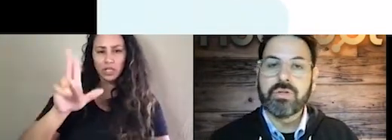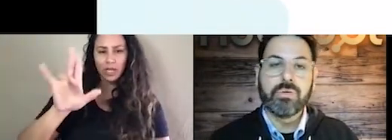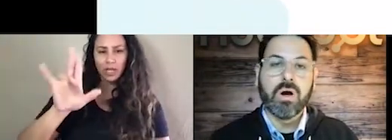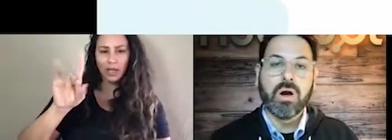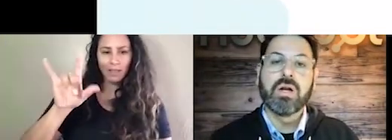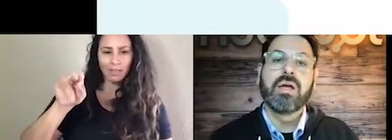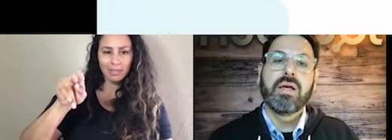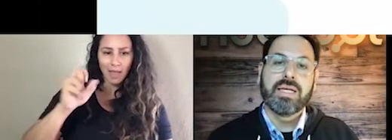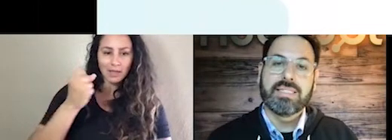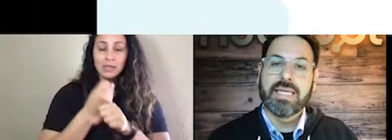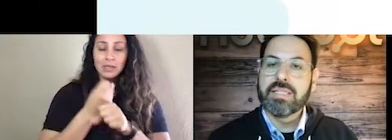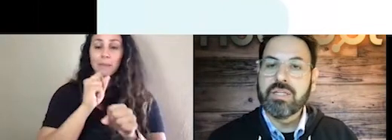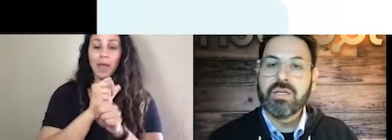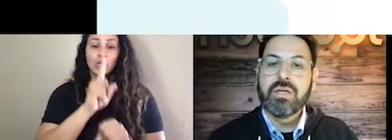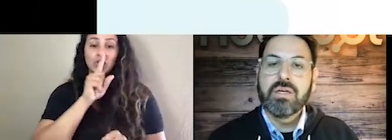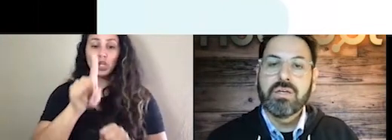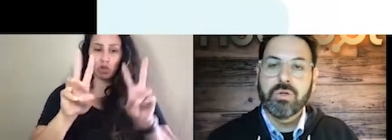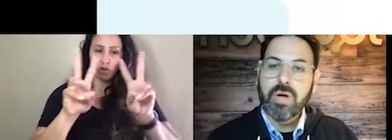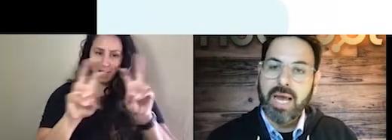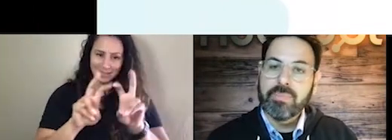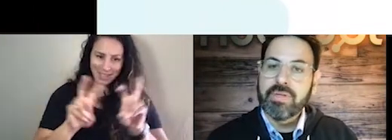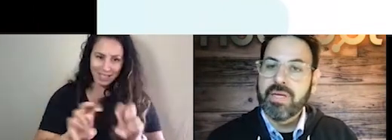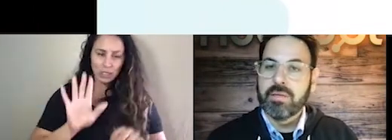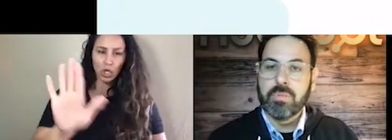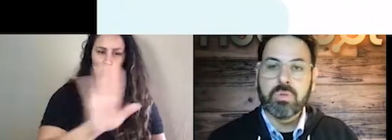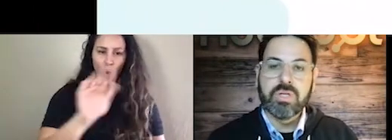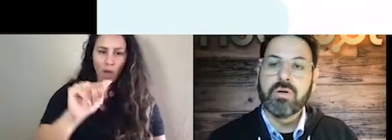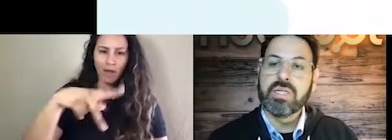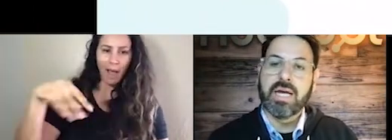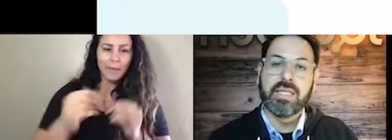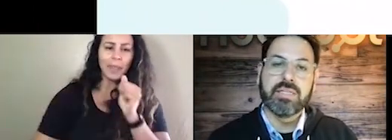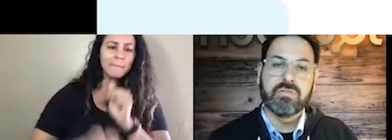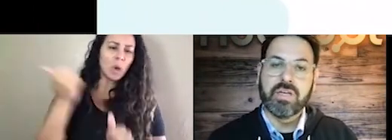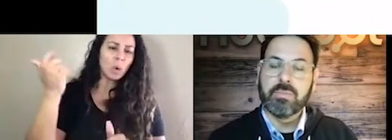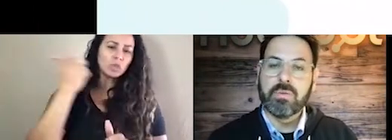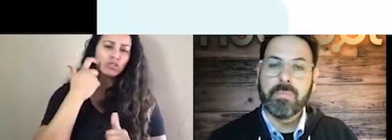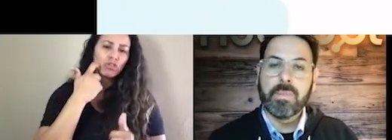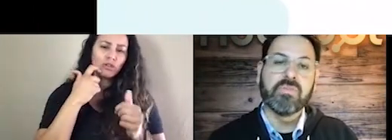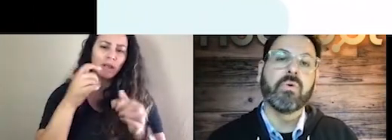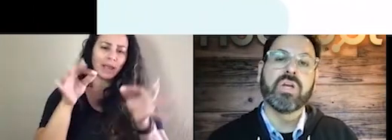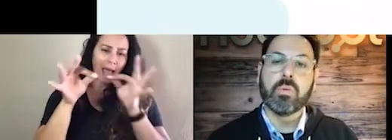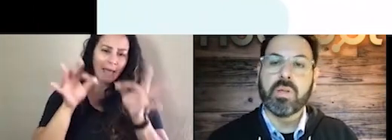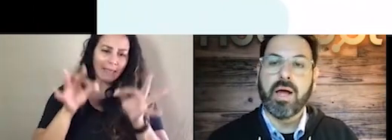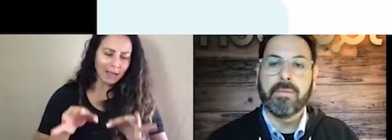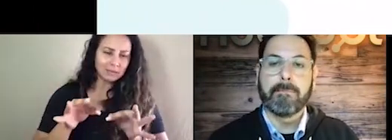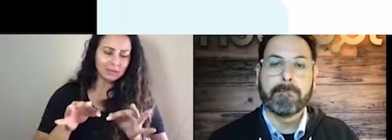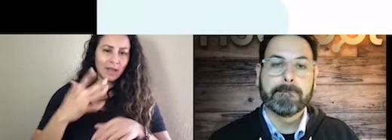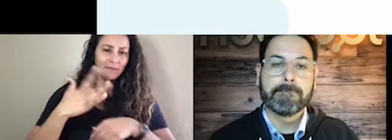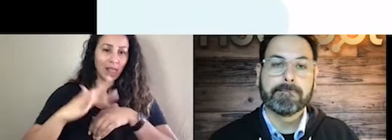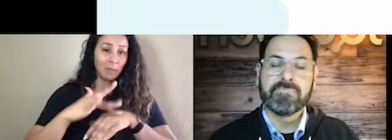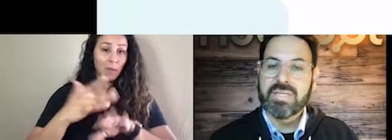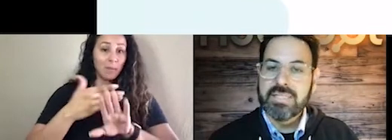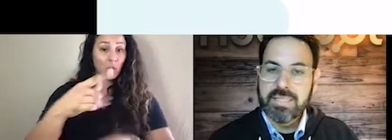sure you are assessing your app in the most current guidelines available before you apply. Stay up to